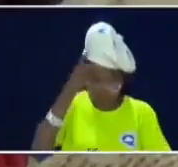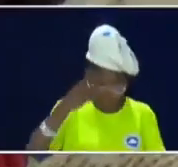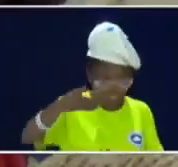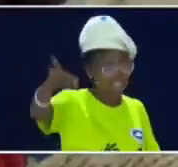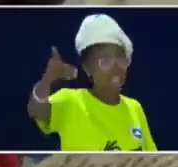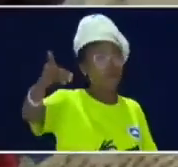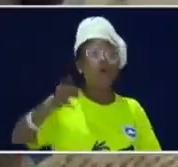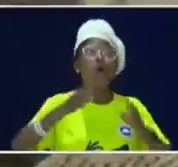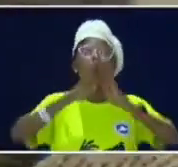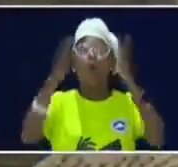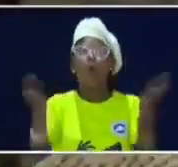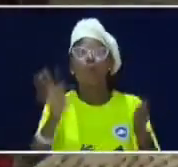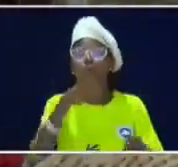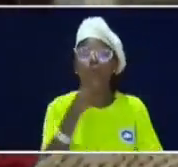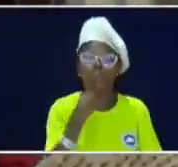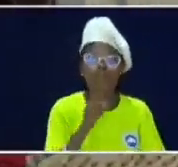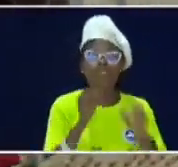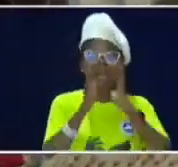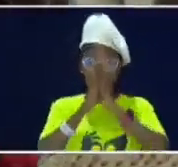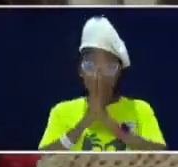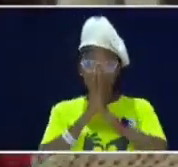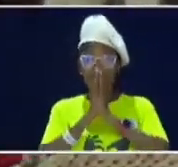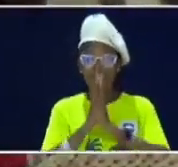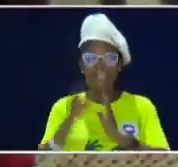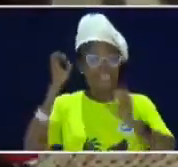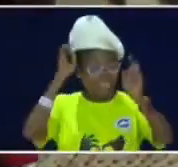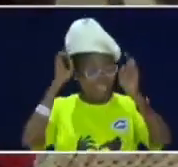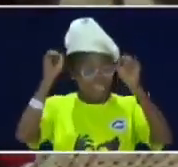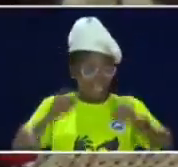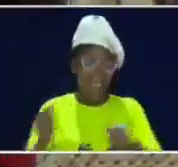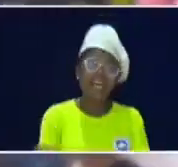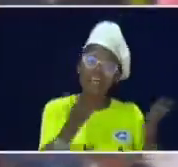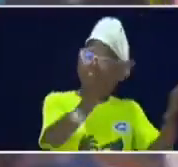Can you open your mouth and pray? It can carry you tonight.